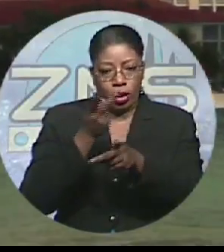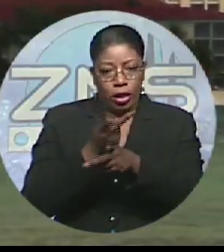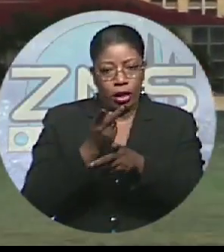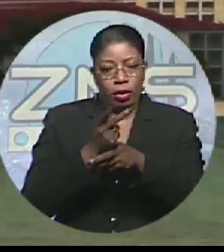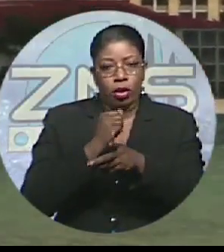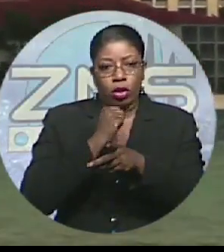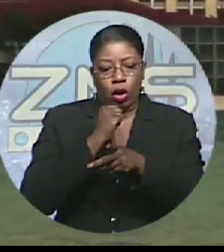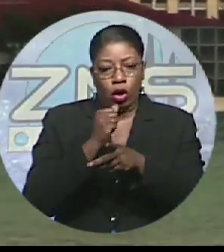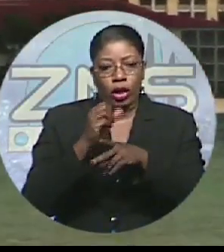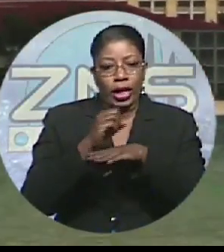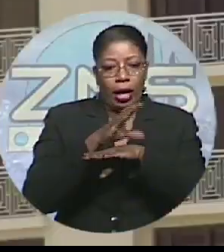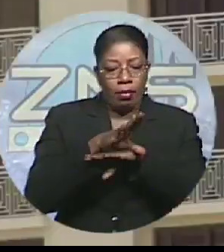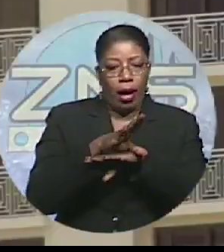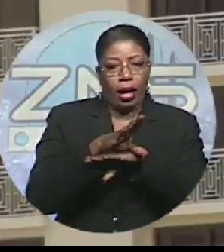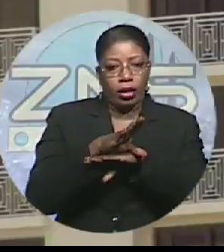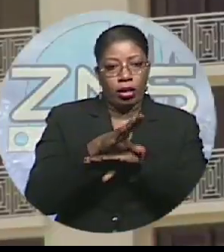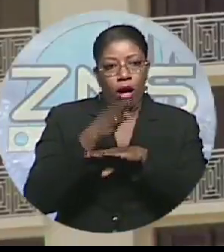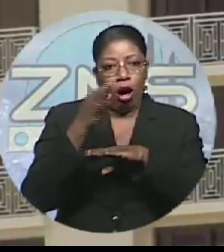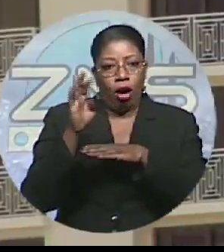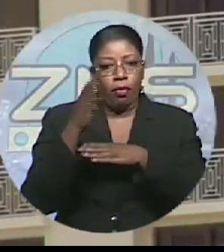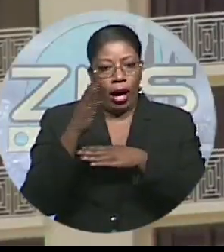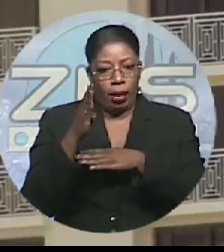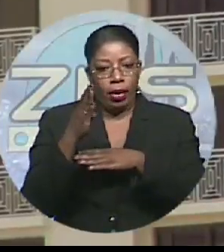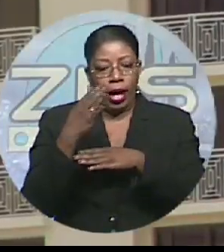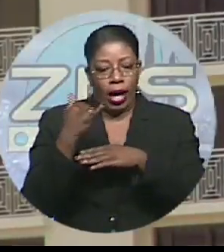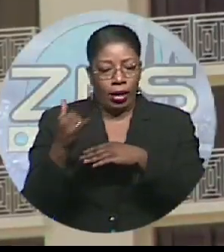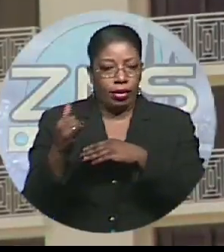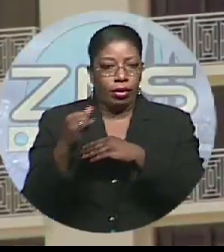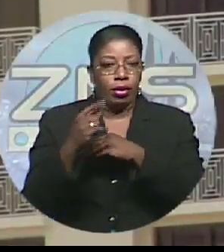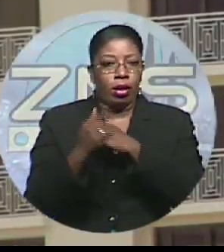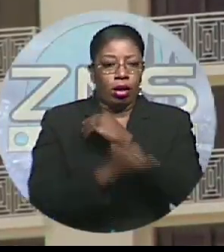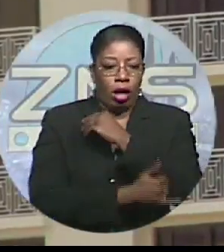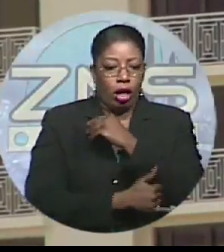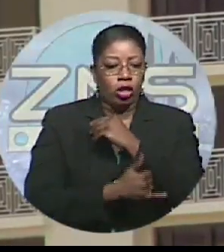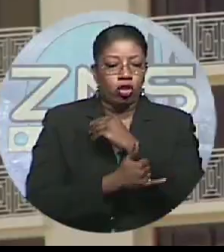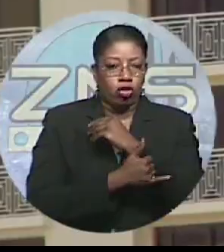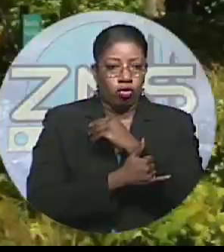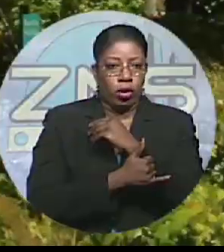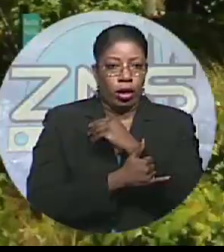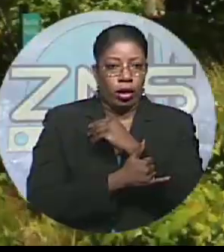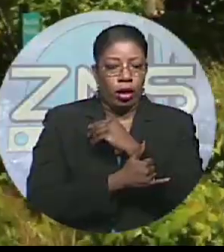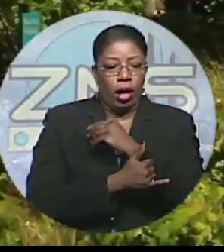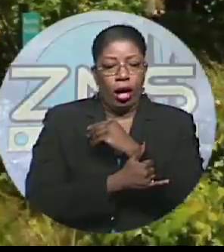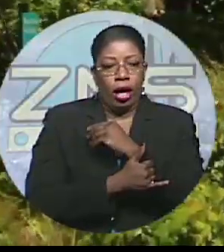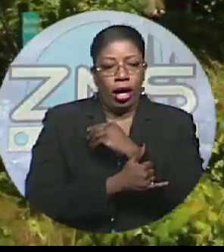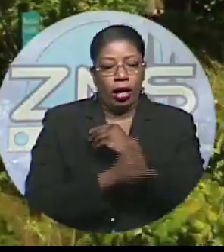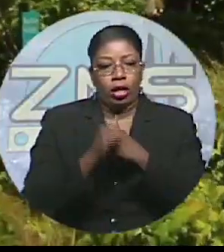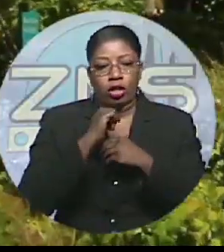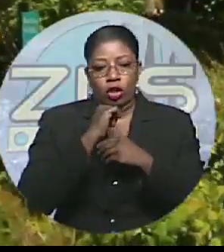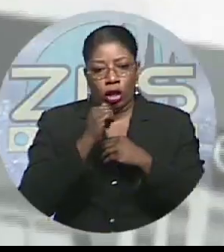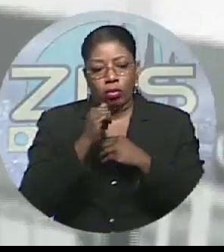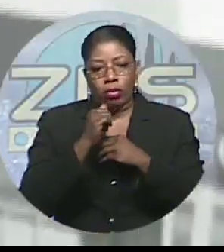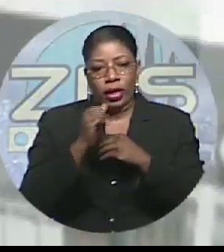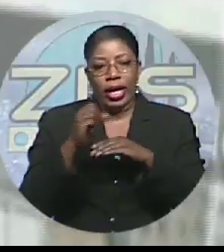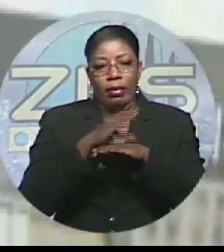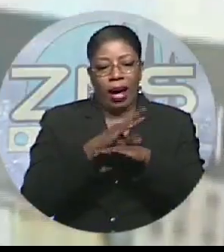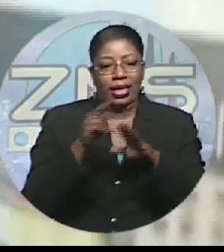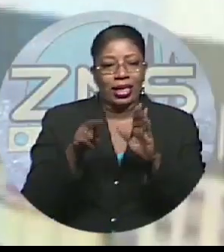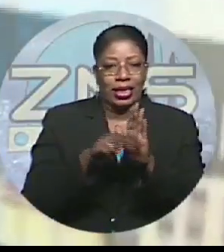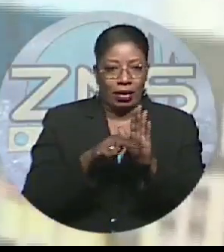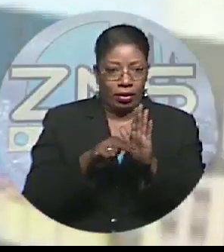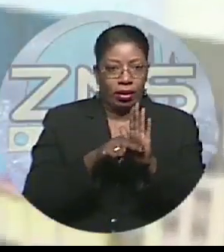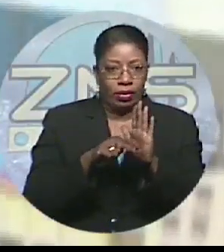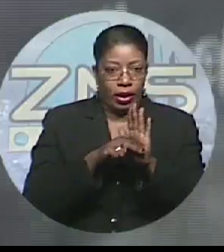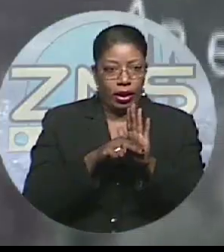Mar rooms. He says the country's reputation has not been negatively impacted, but there are issues with the developer's reputation. He confirmed